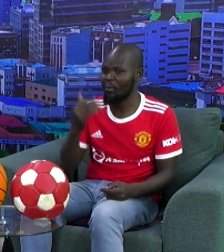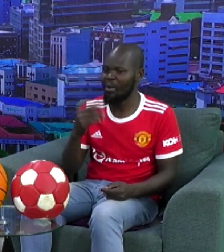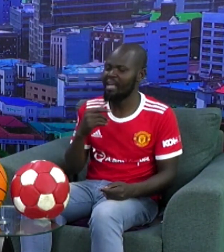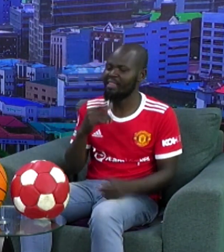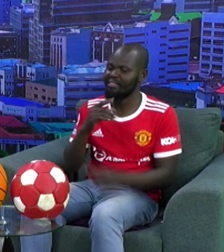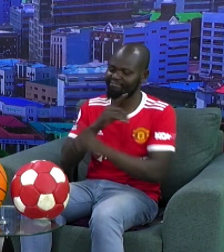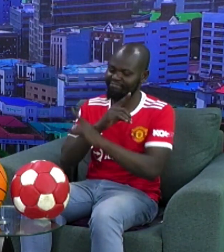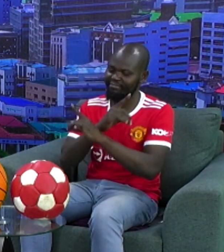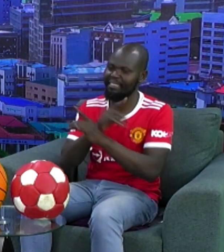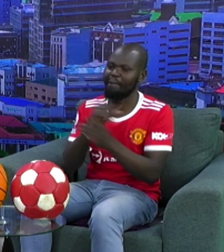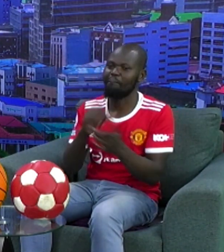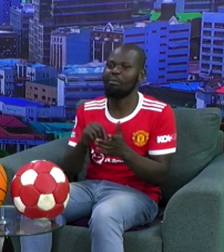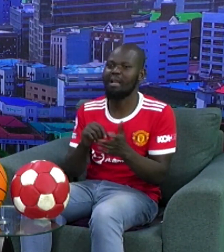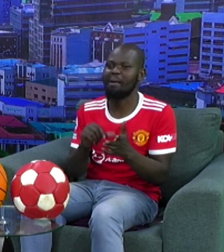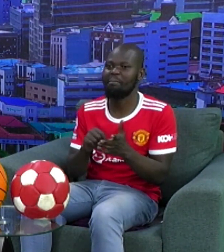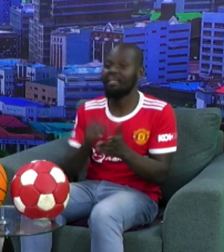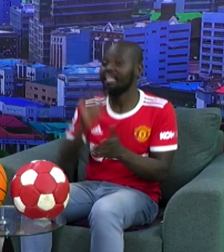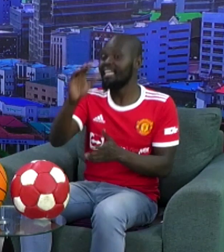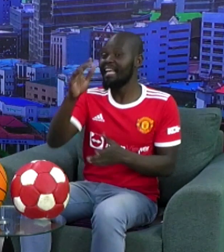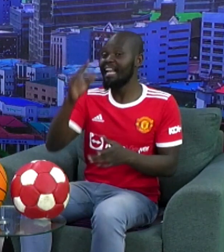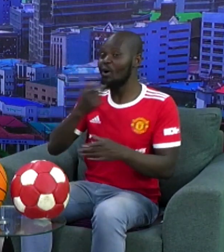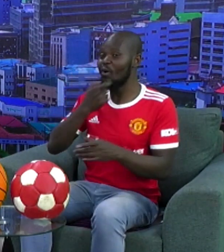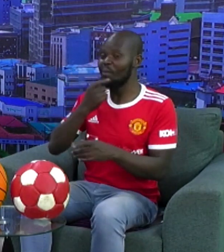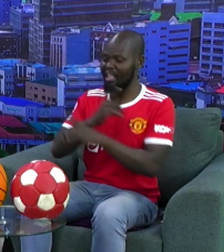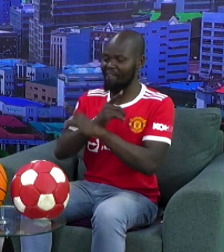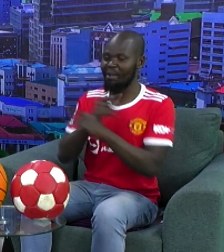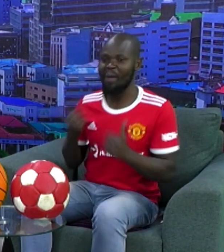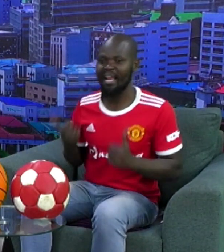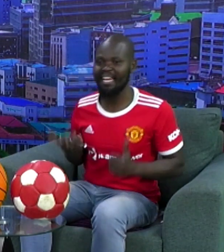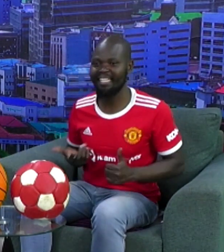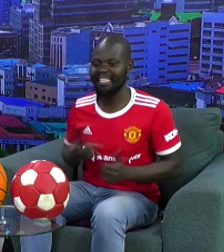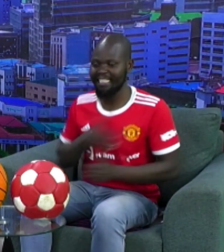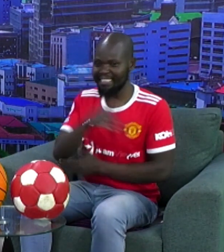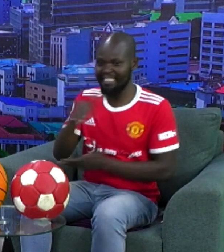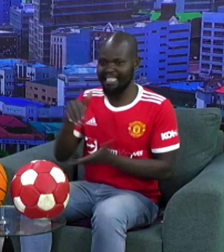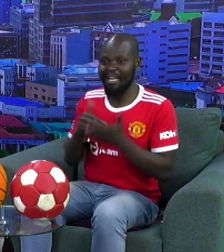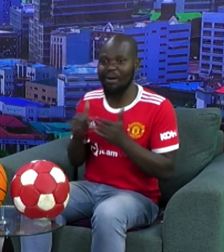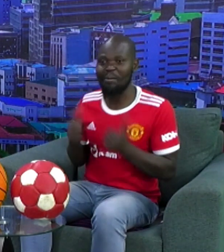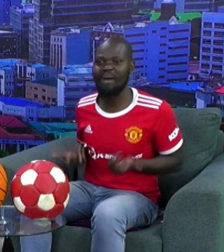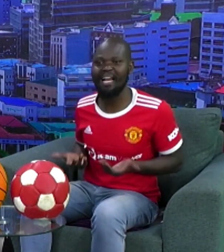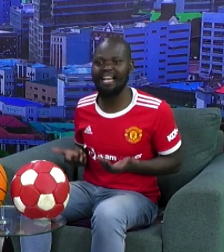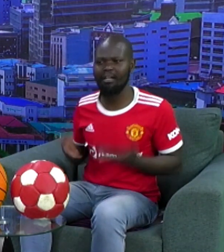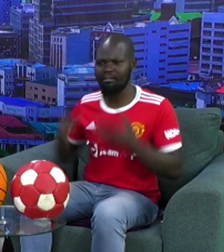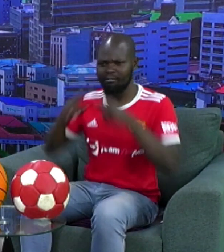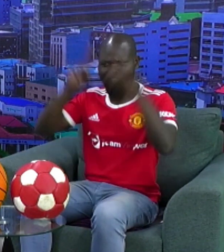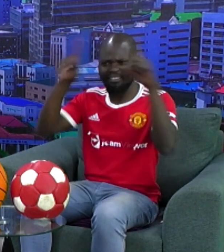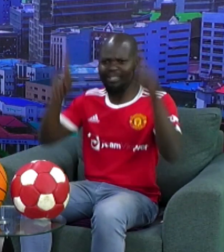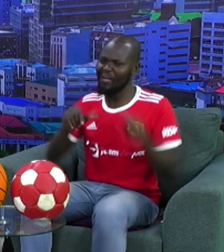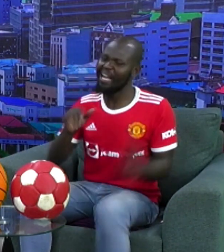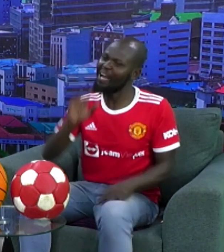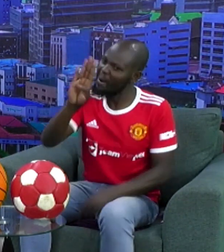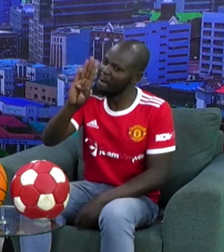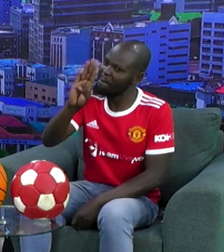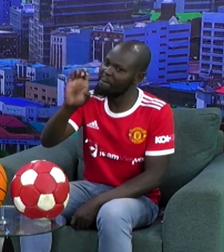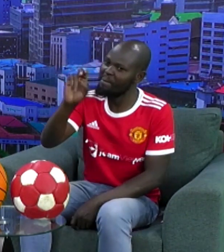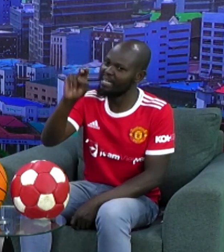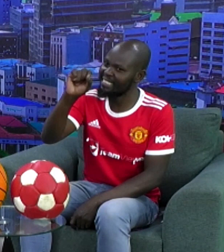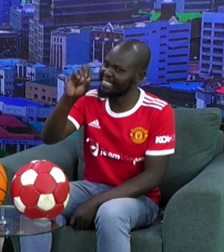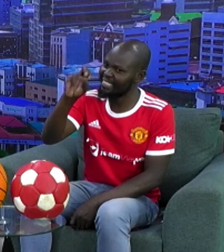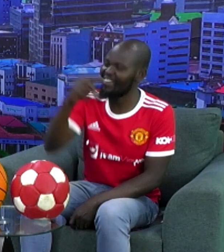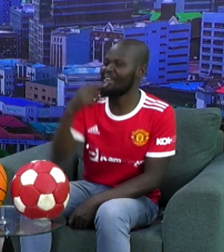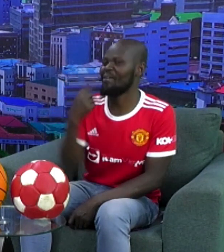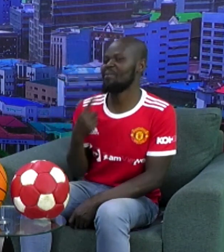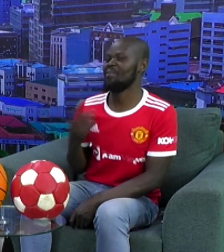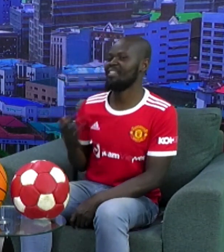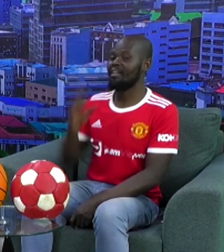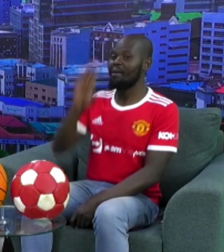Mahia might have a run for their money, but I think Gor Mahia will win. The center is well, the front